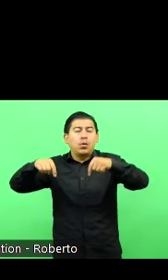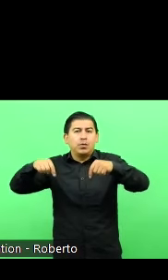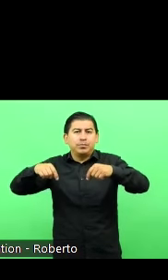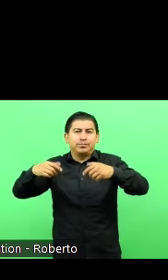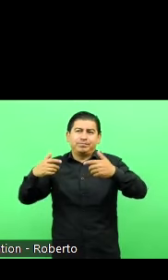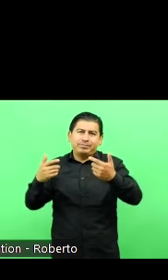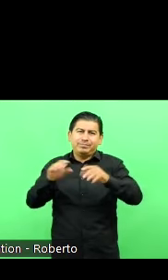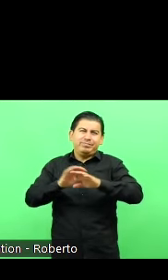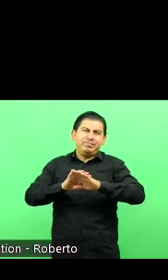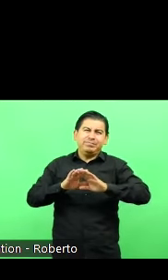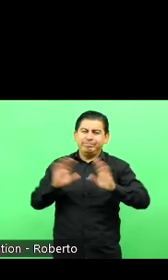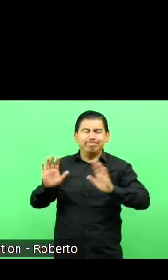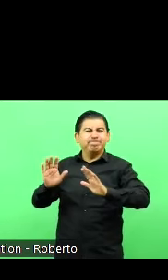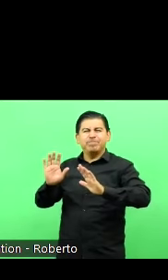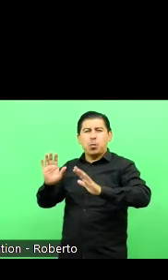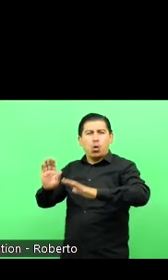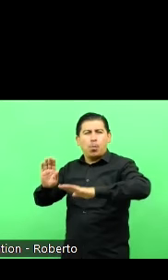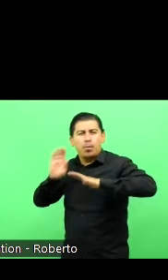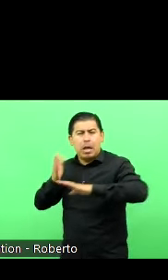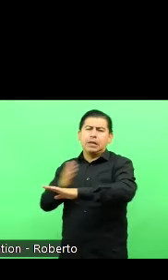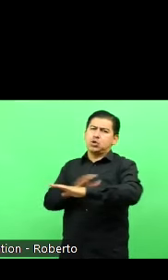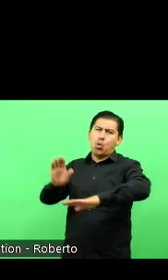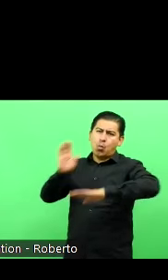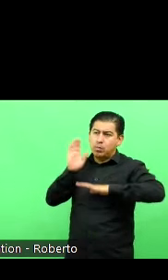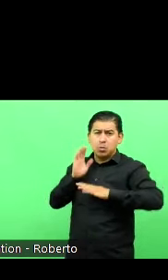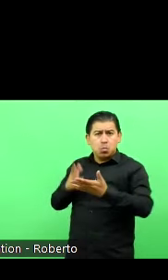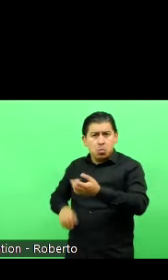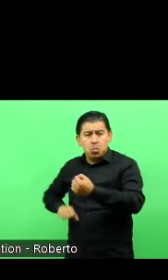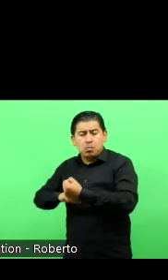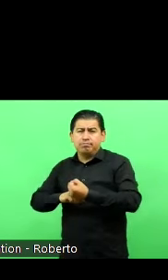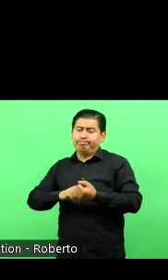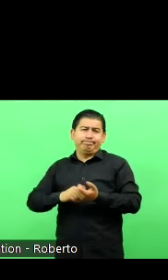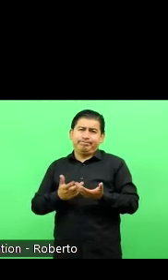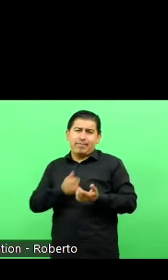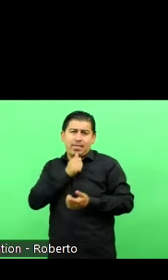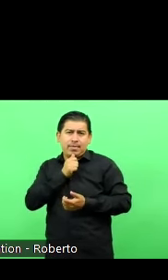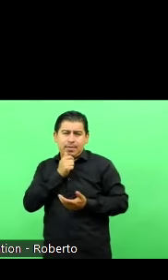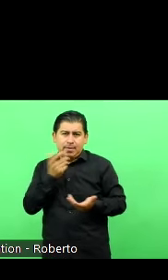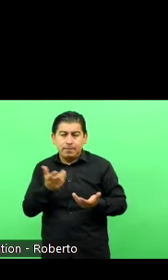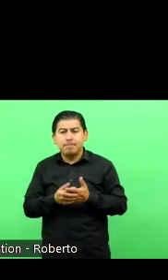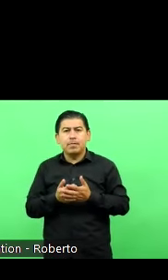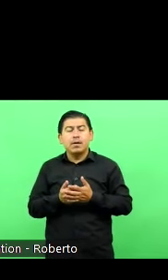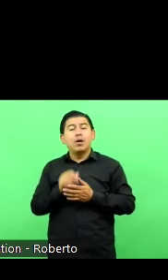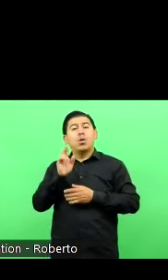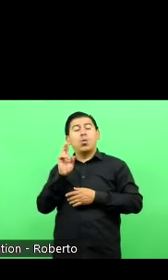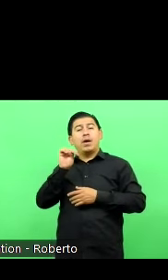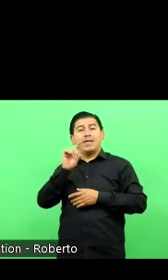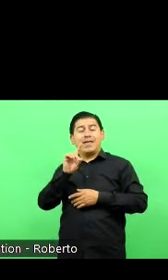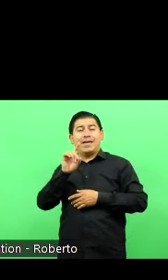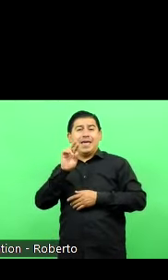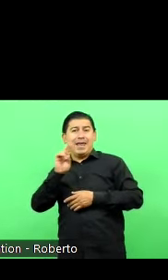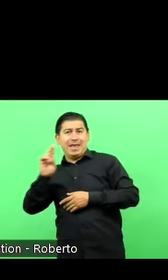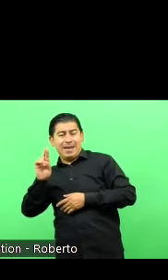to UNDRR's 2023 Global Survey on Disability and Disasters,